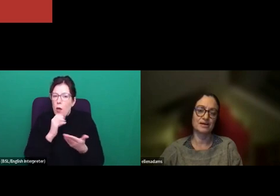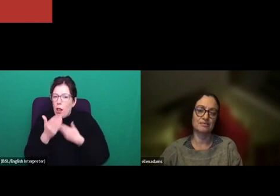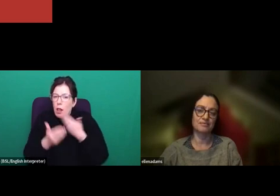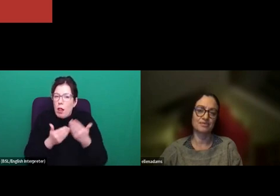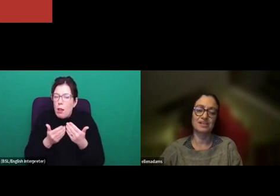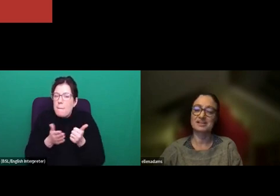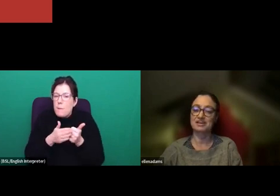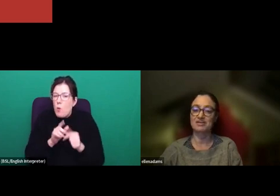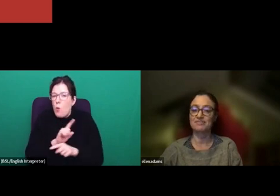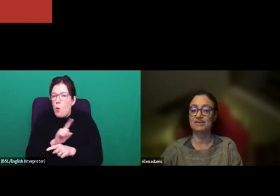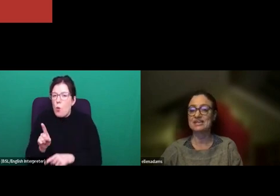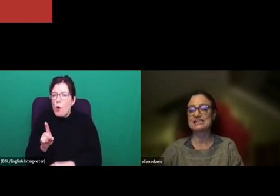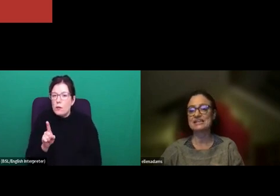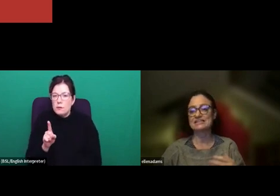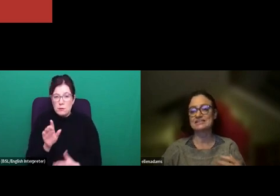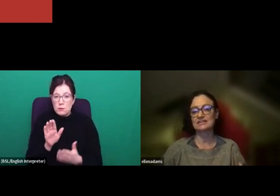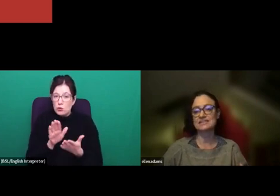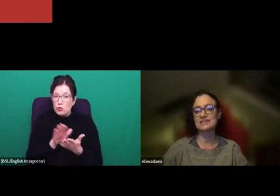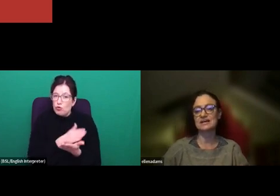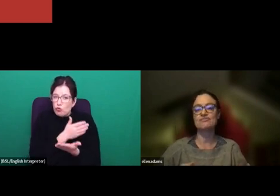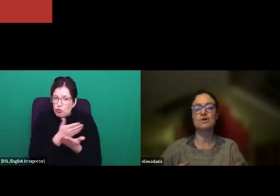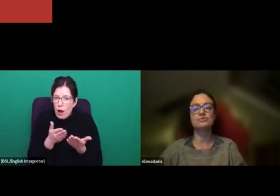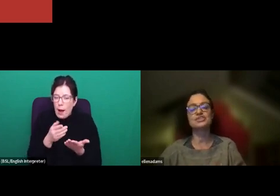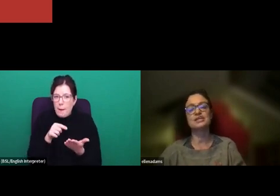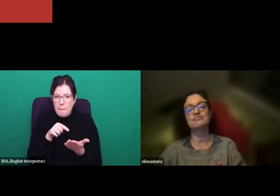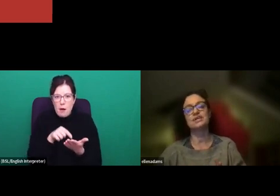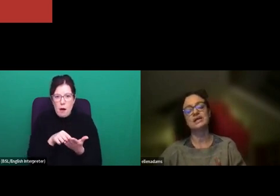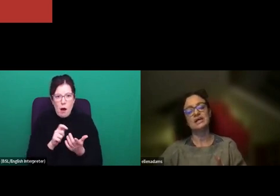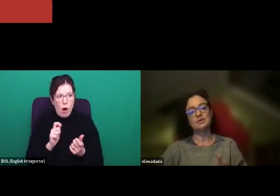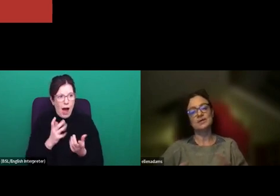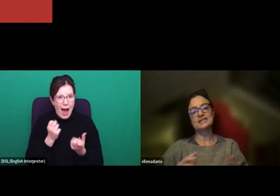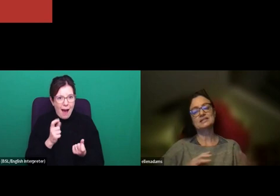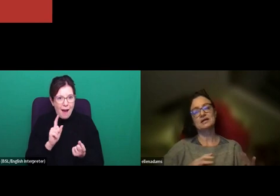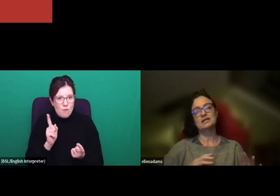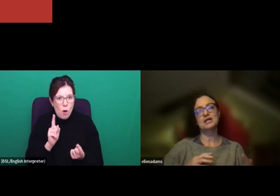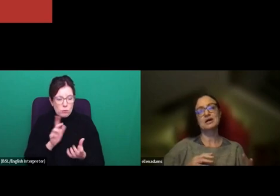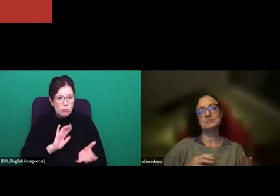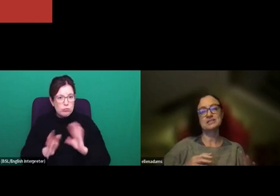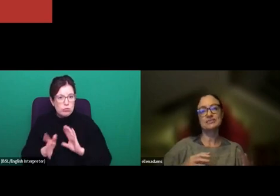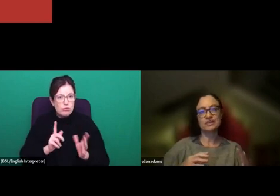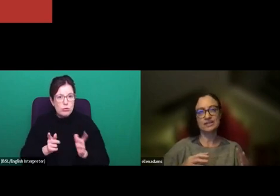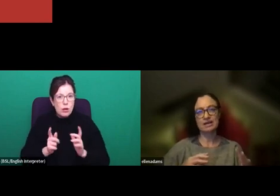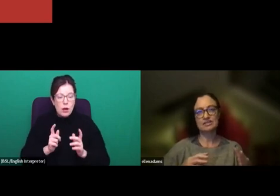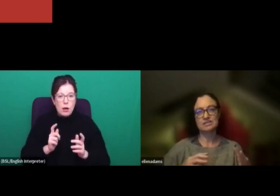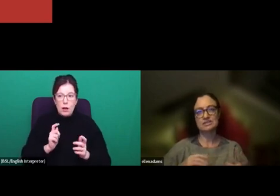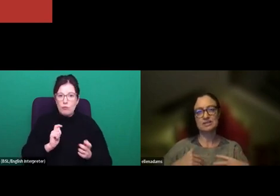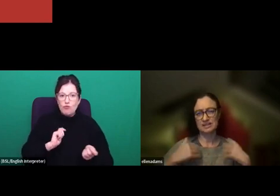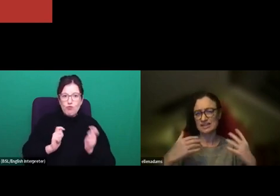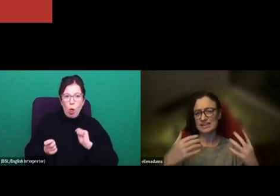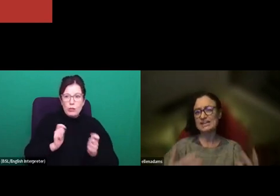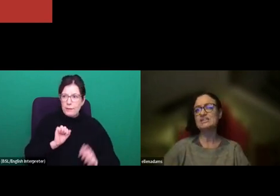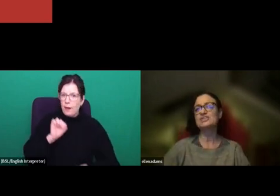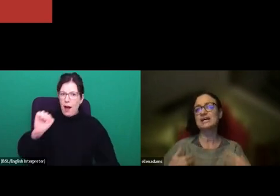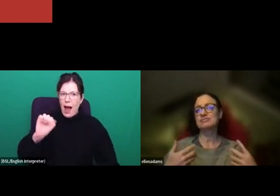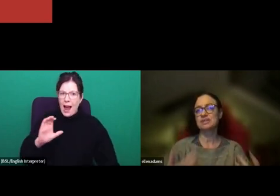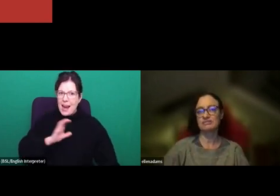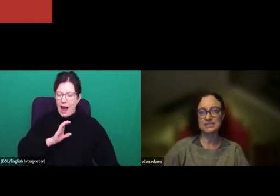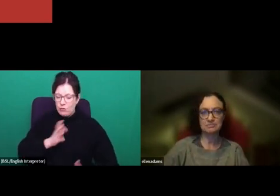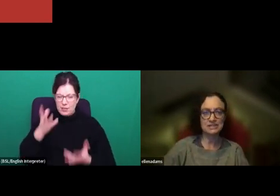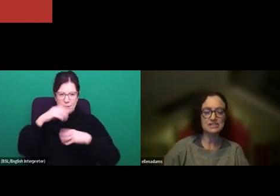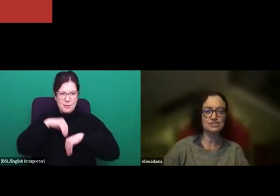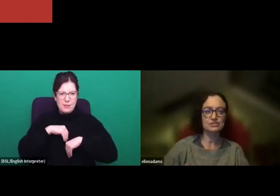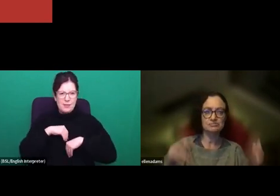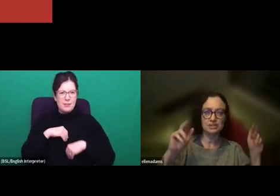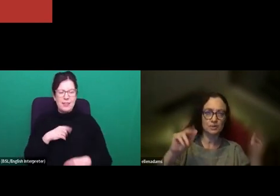I think are very exciting, like role shift when the signer becomes the different characters. Like in English, you have